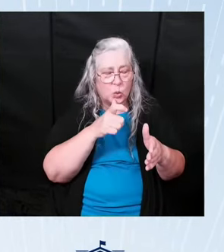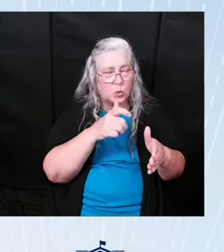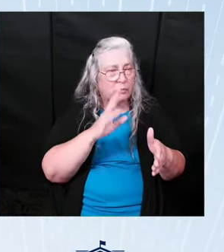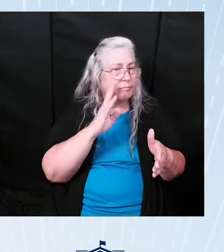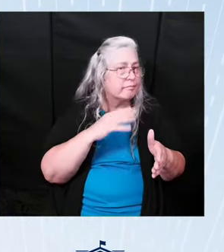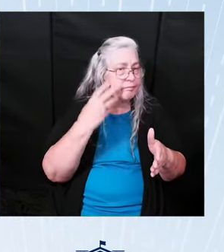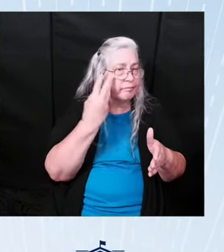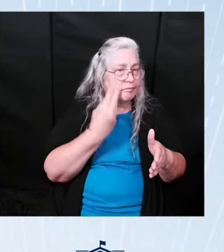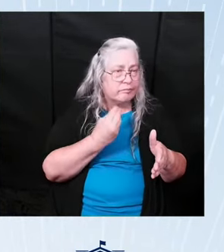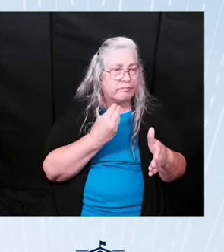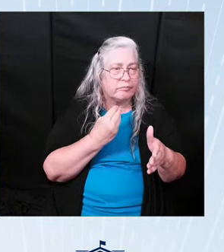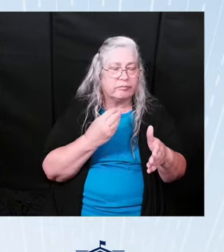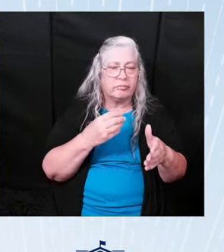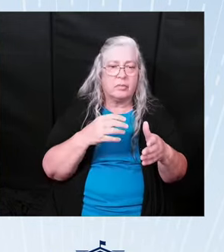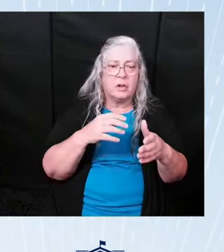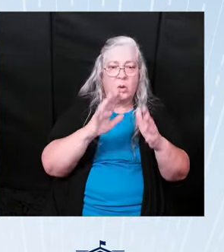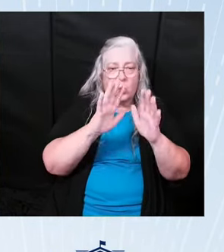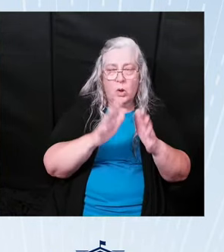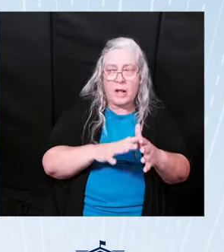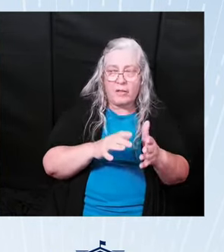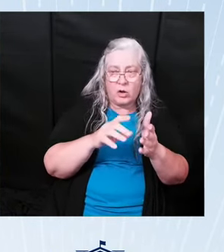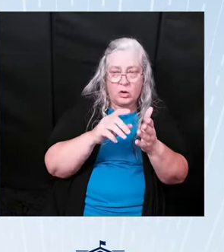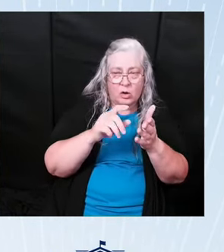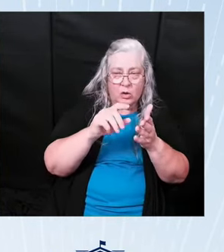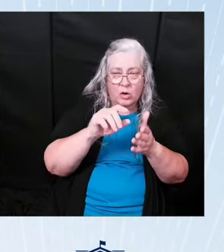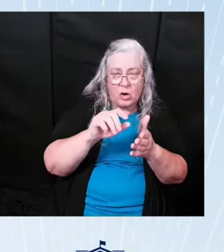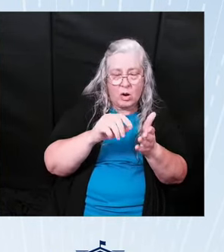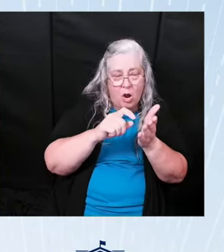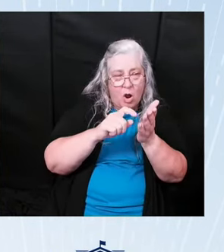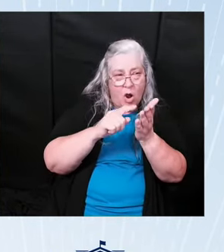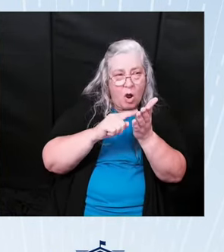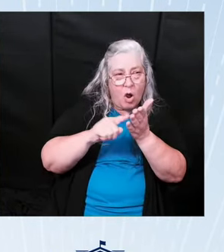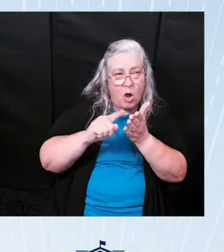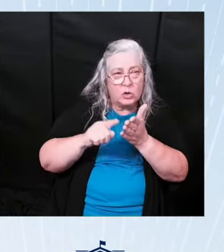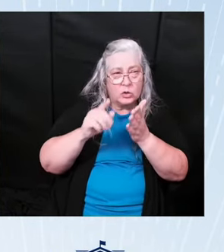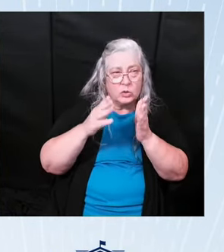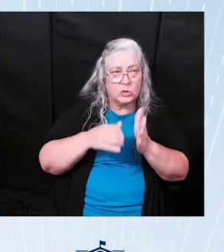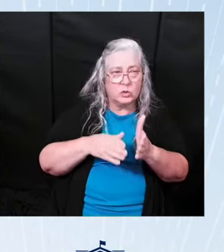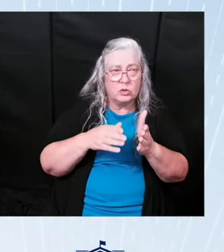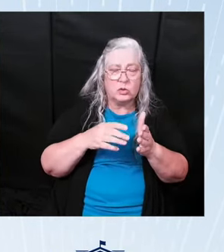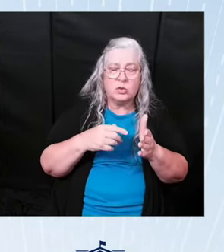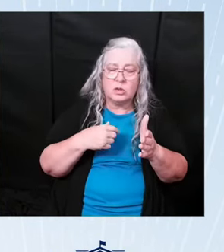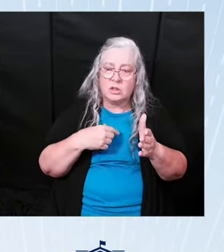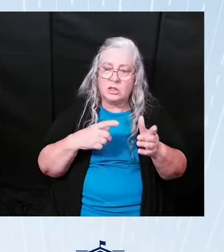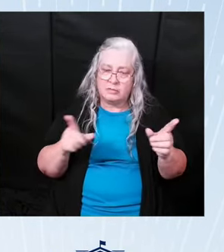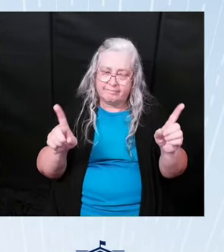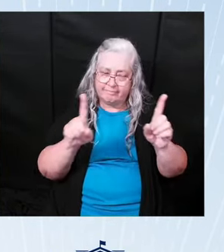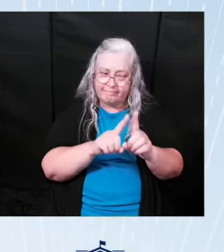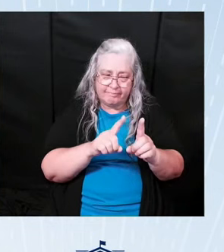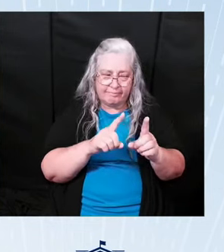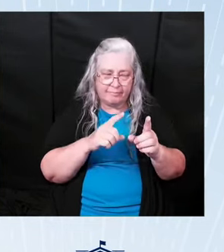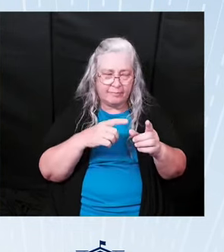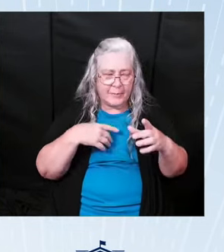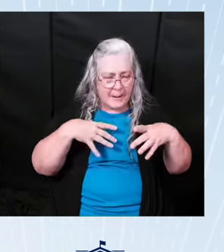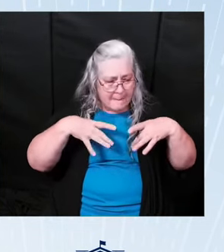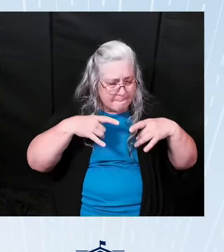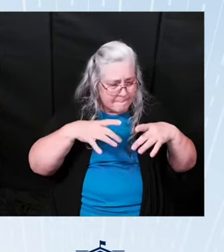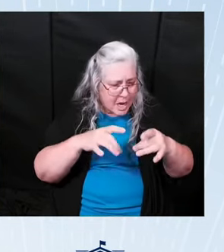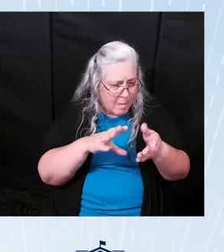efficient. In my current position, I know that I'm not only making a difference working,